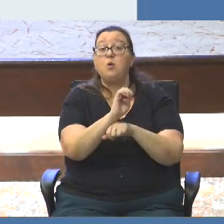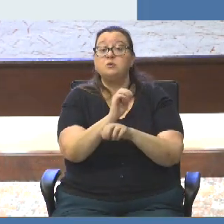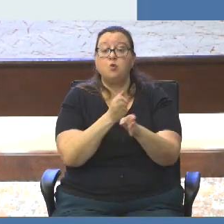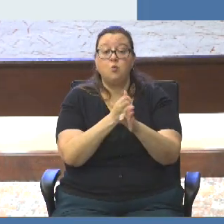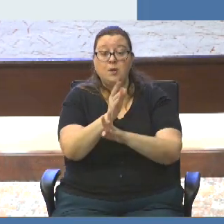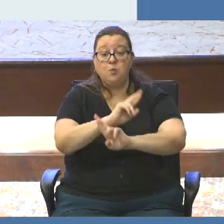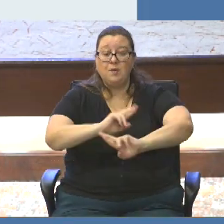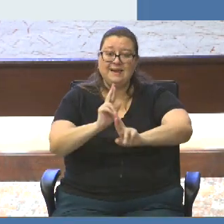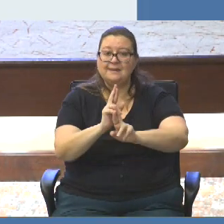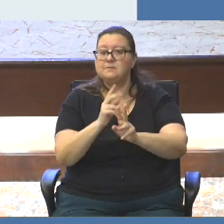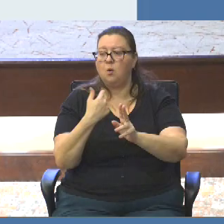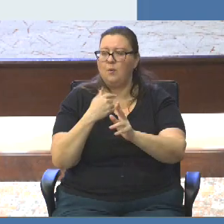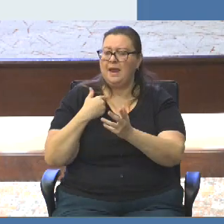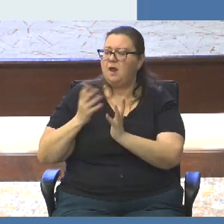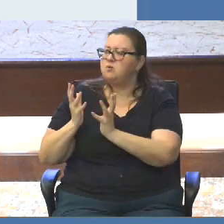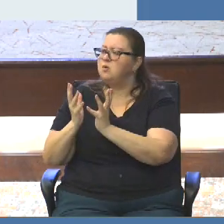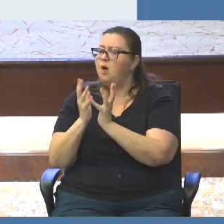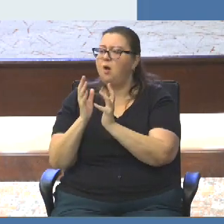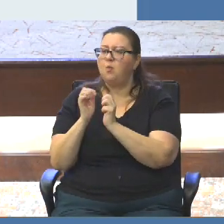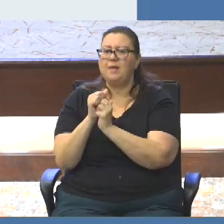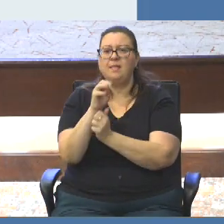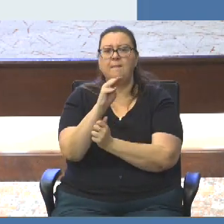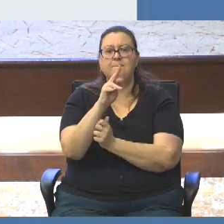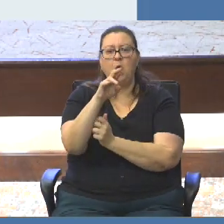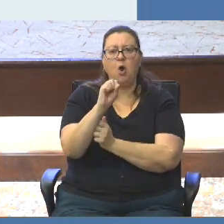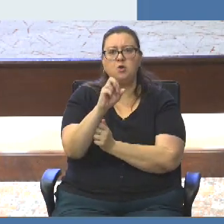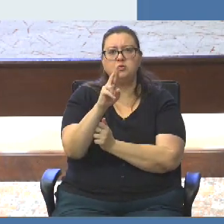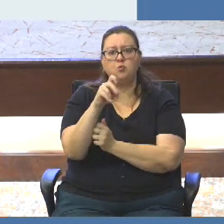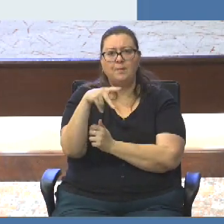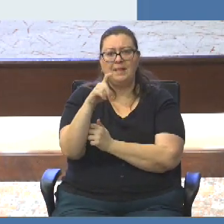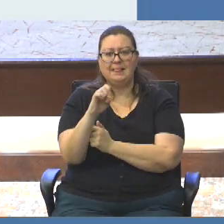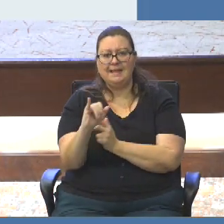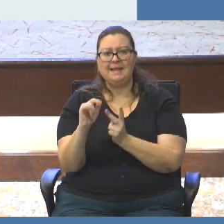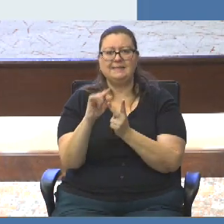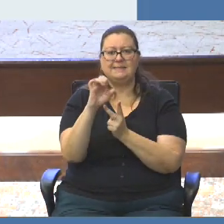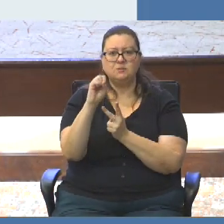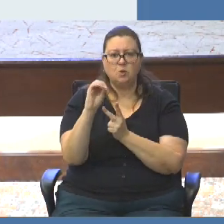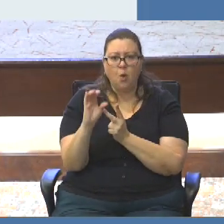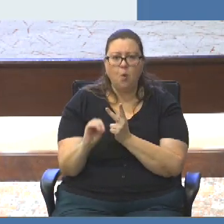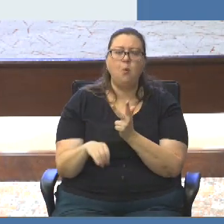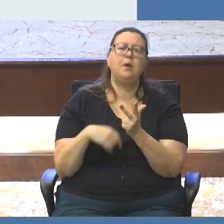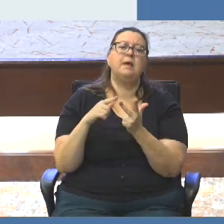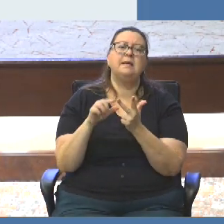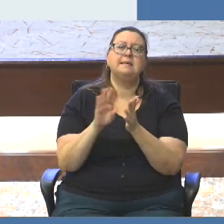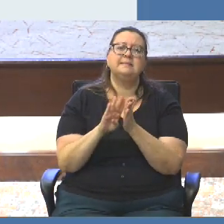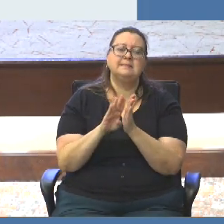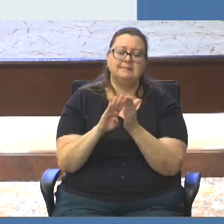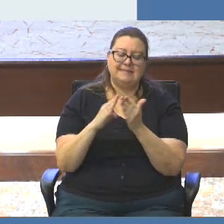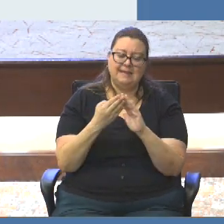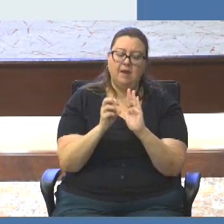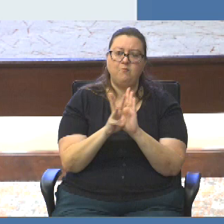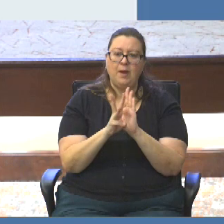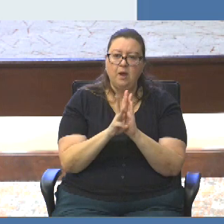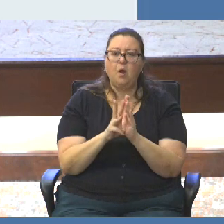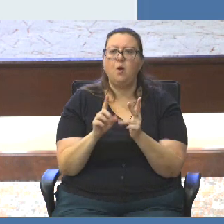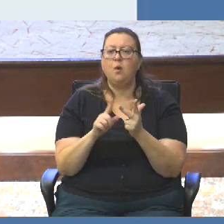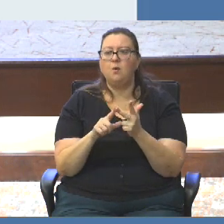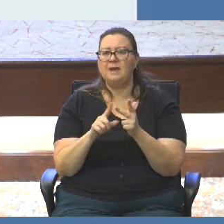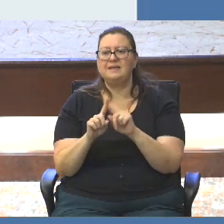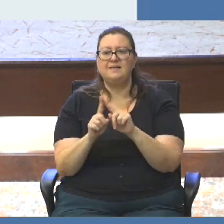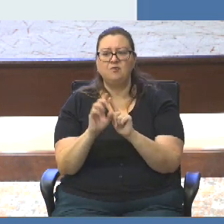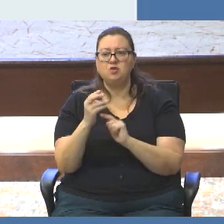readiness, conversations were had with Mars Wrigley, Cisco, the City of Waco, the Centex Chambers, and